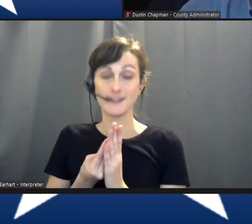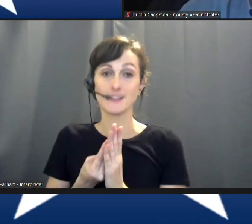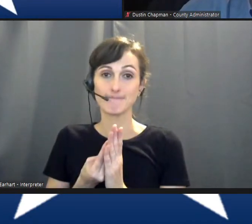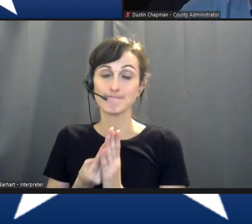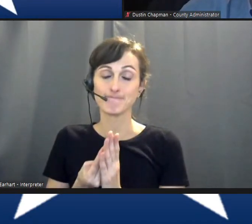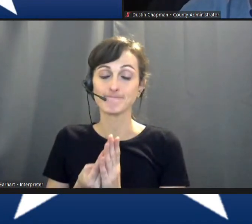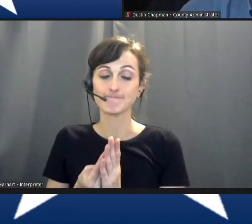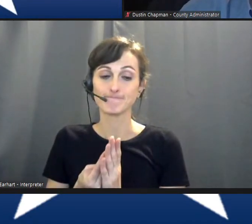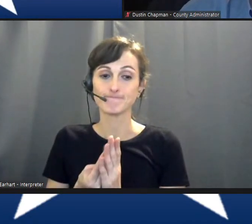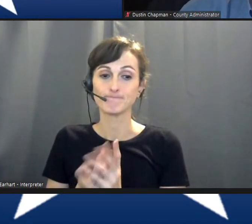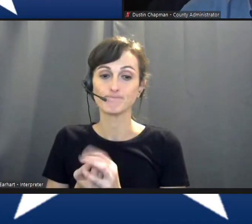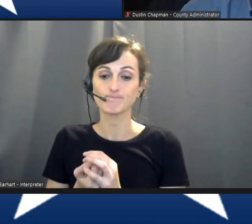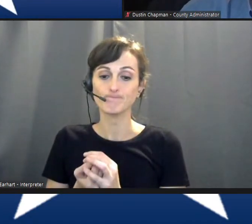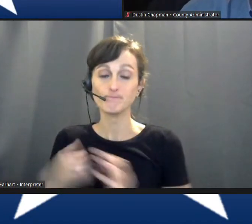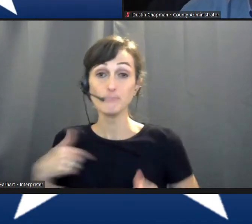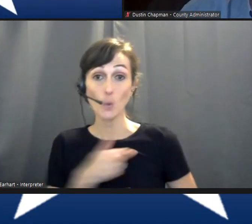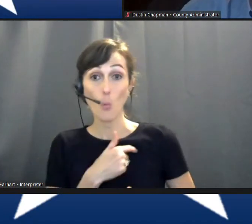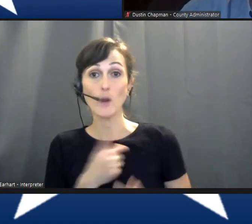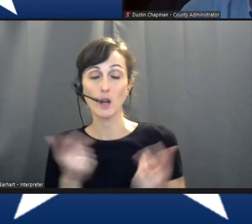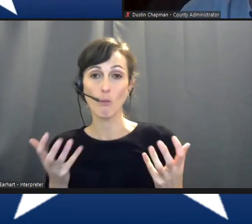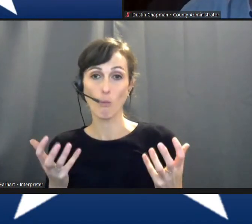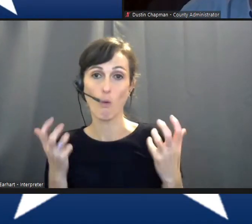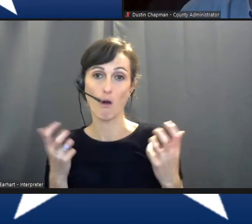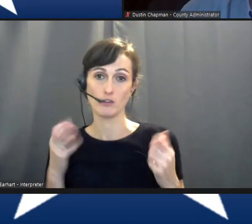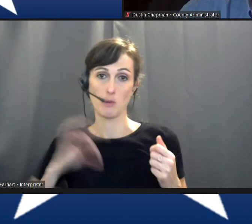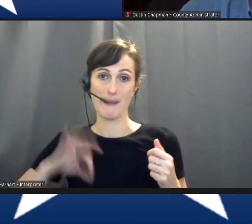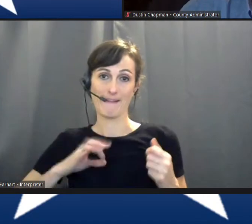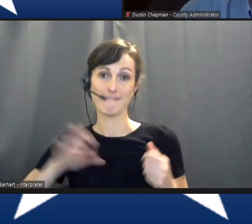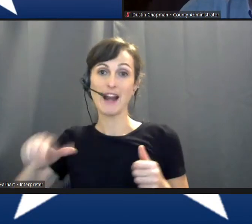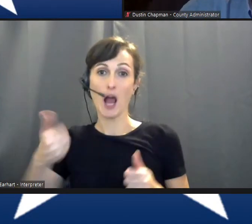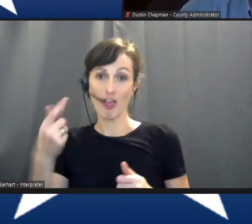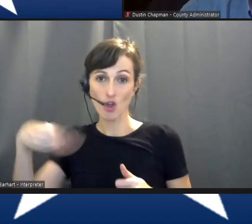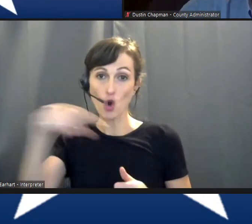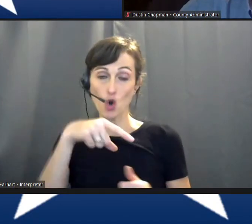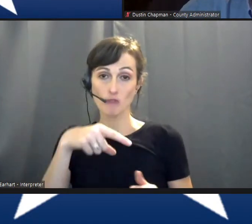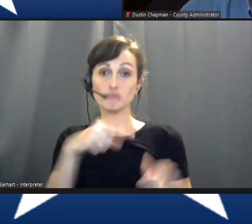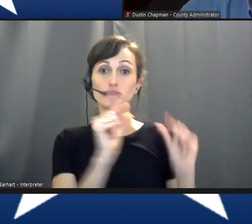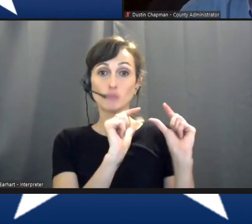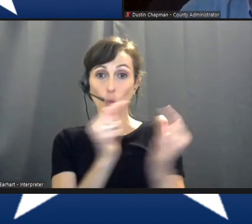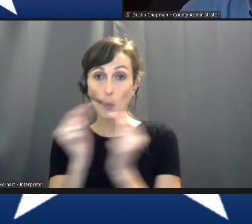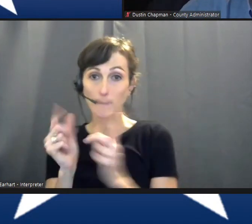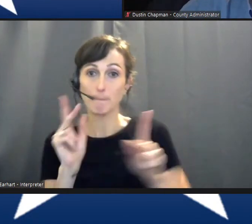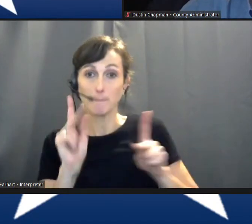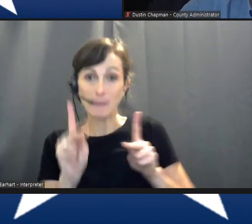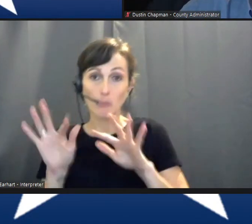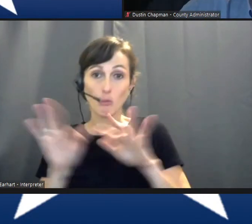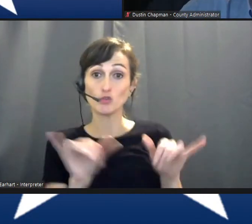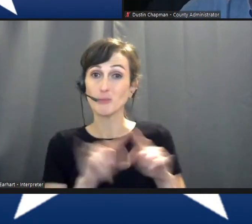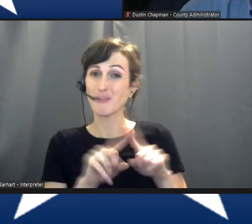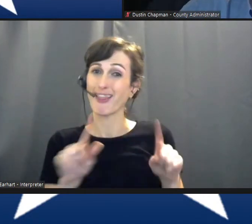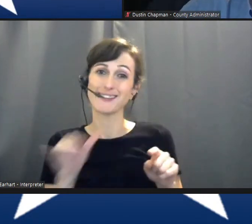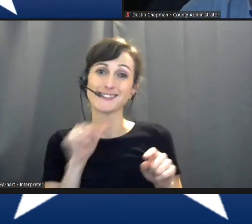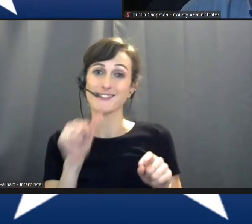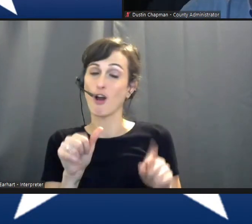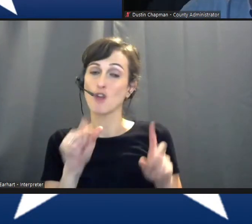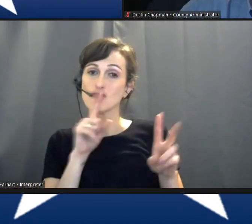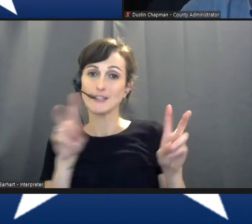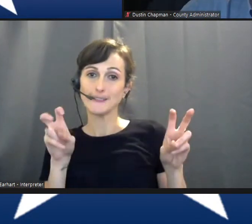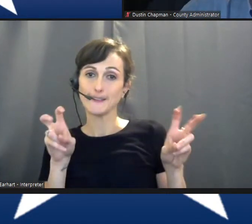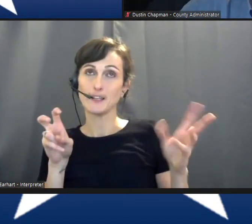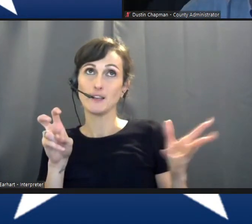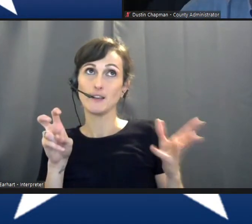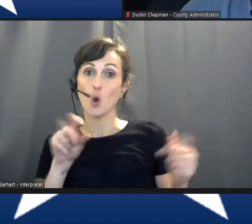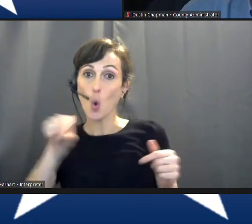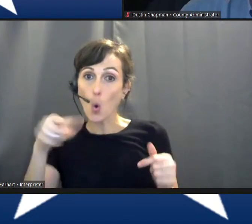we want to benefit other entities too, but that's not necessarily the